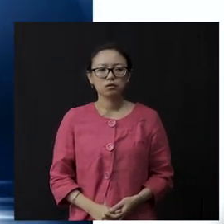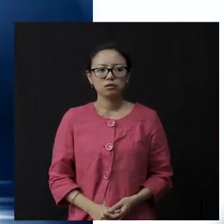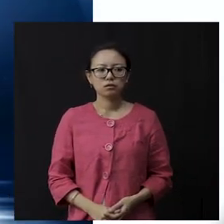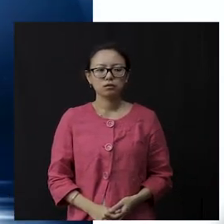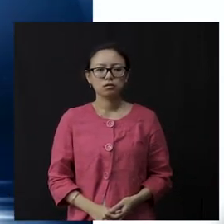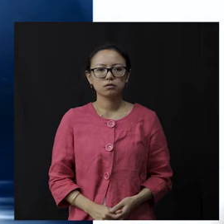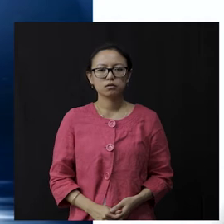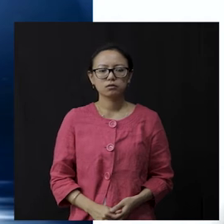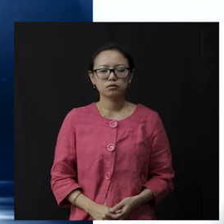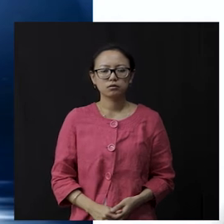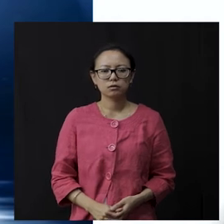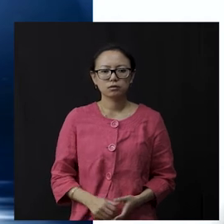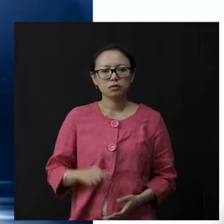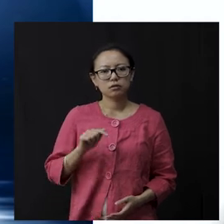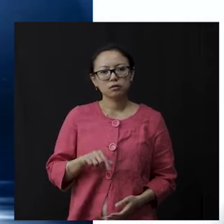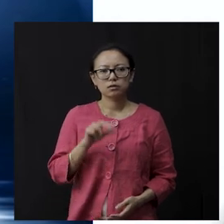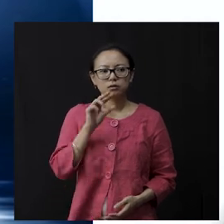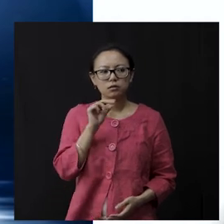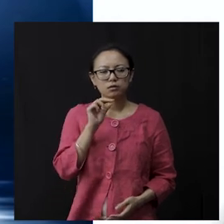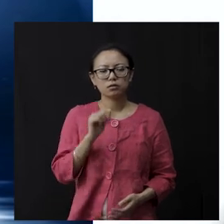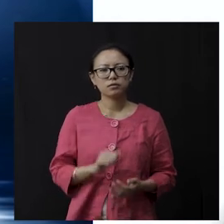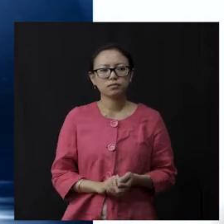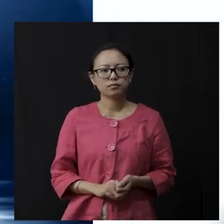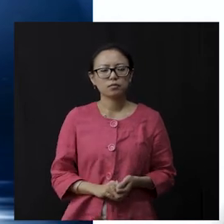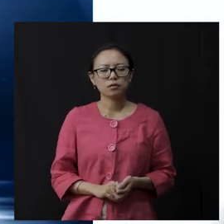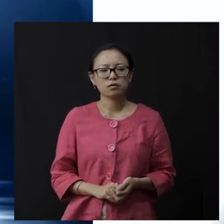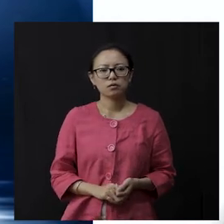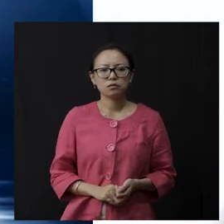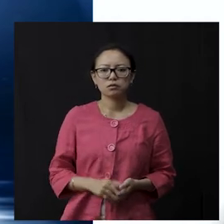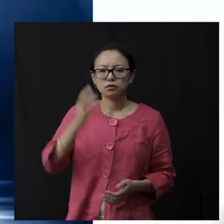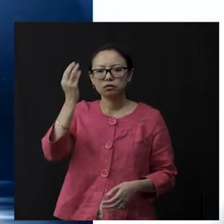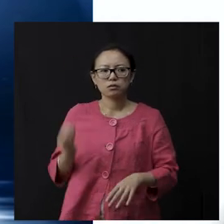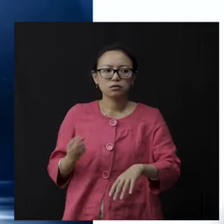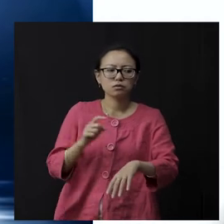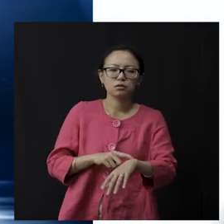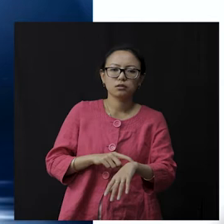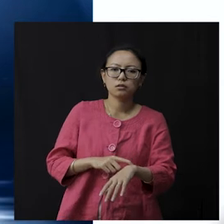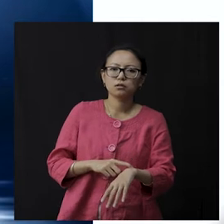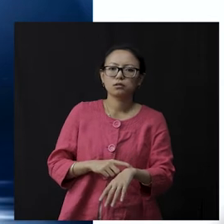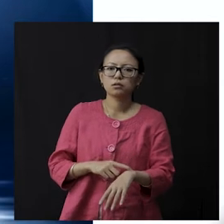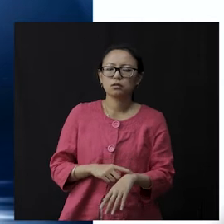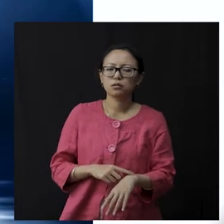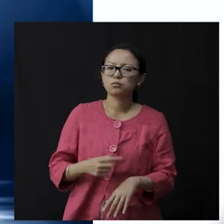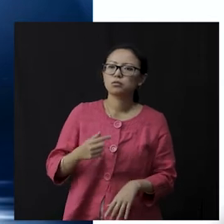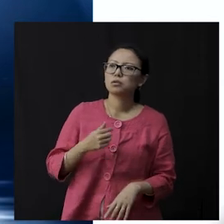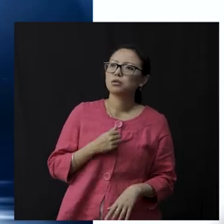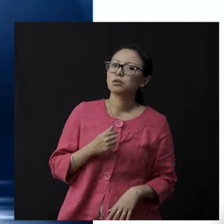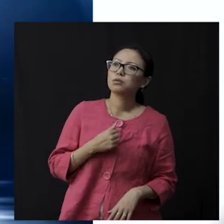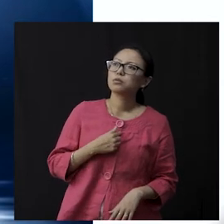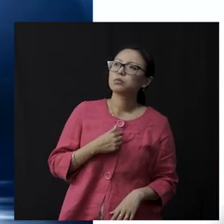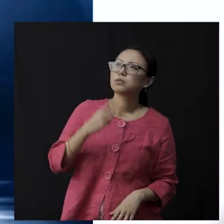Let us read out, okay? At night, we see the moon and